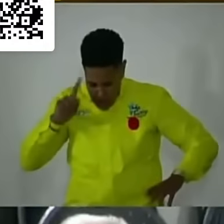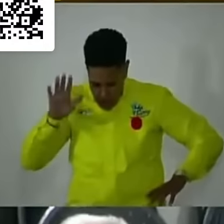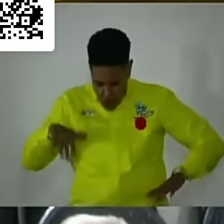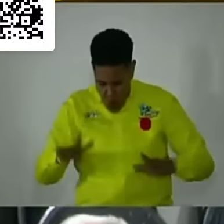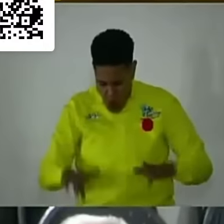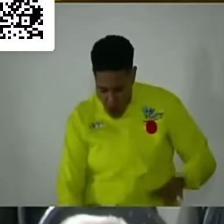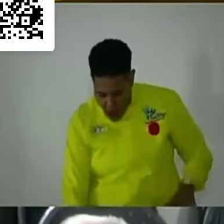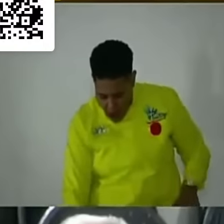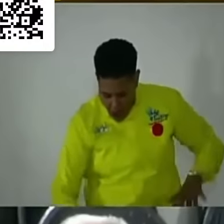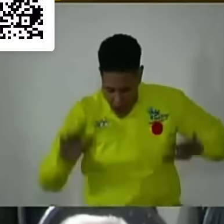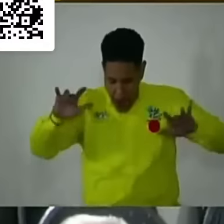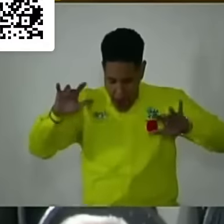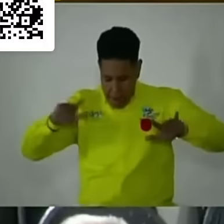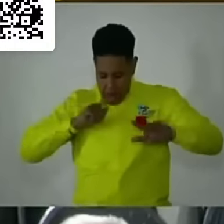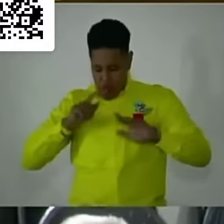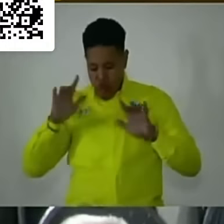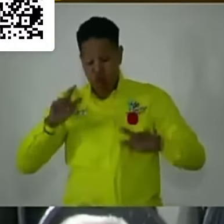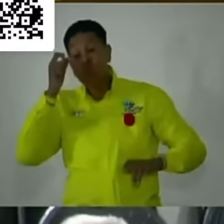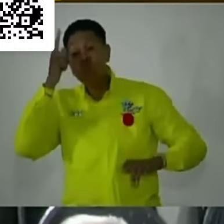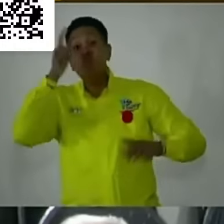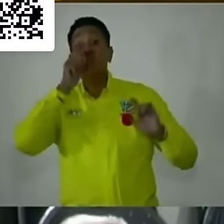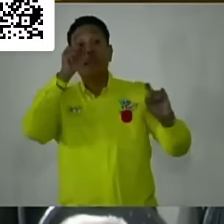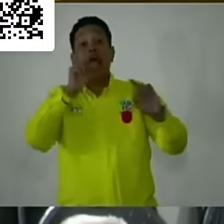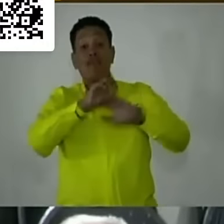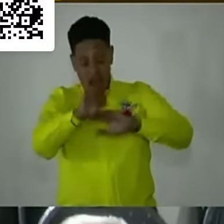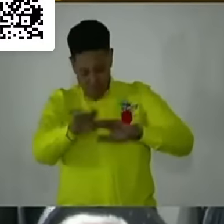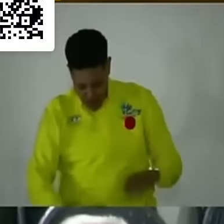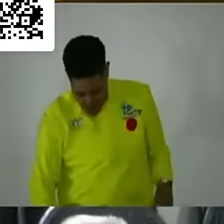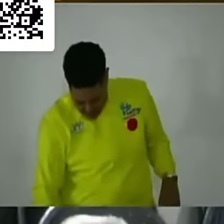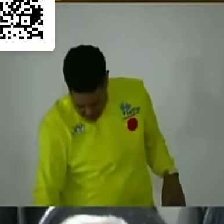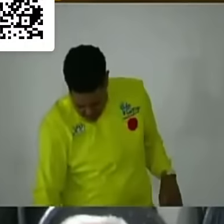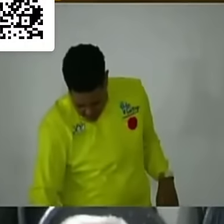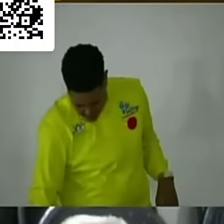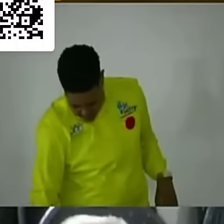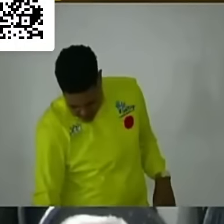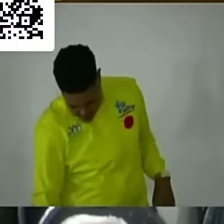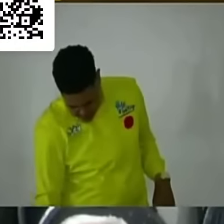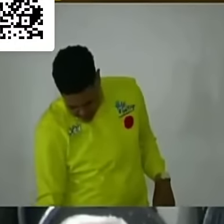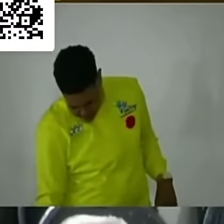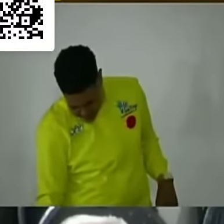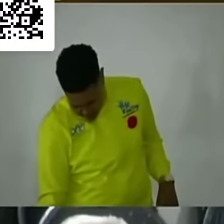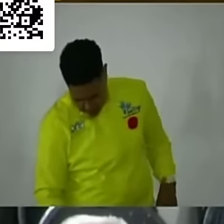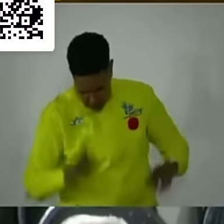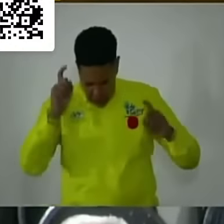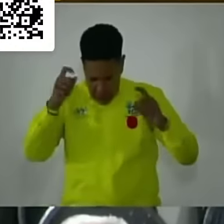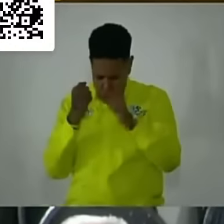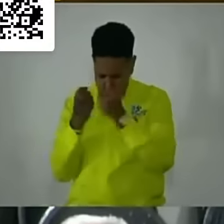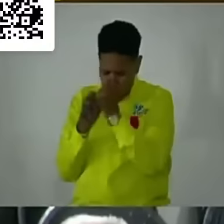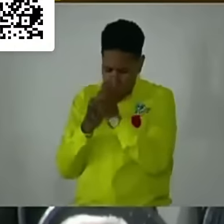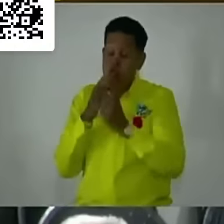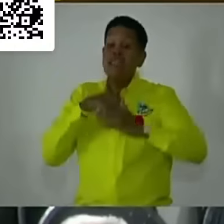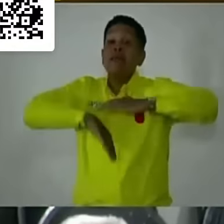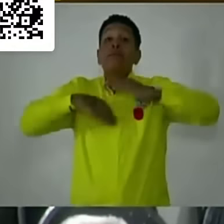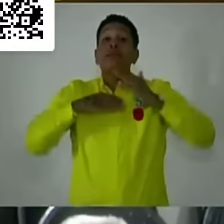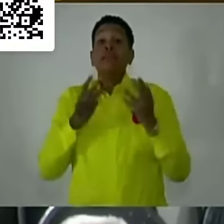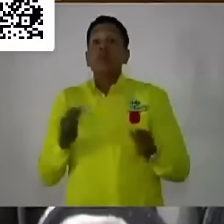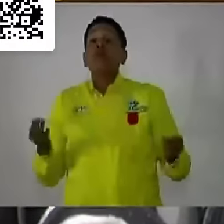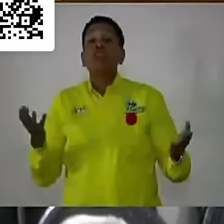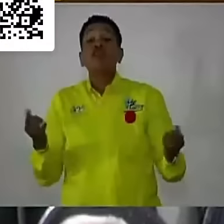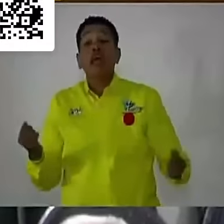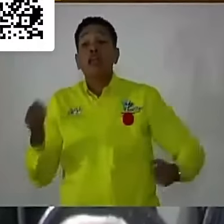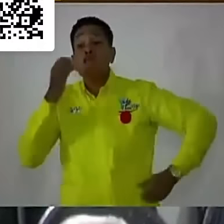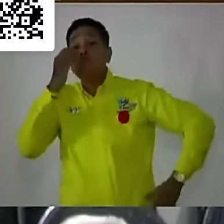empathize, to sympathize, to give advice, to give support. Even the basic material possession, the food that